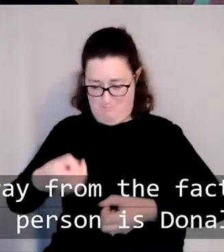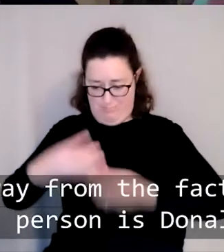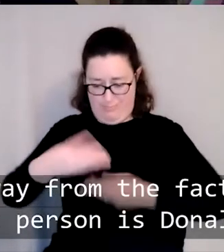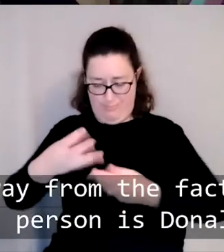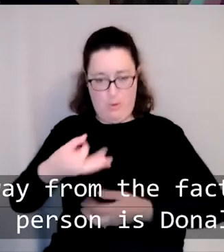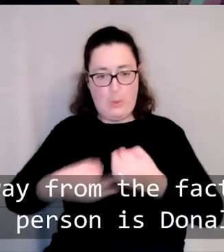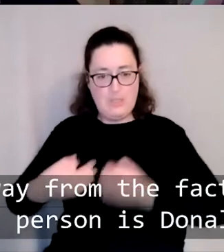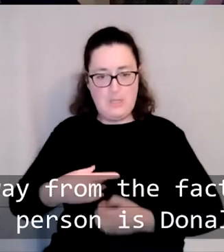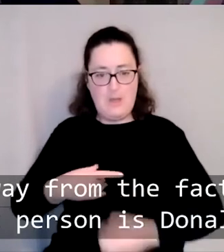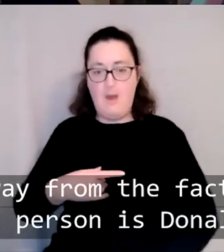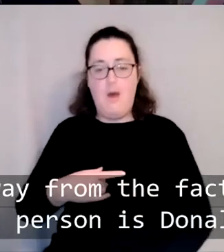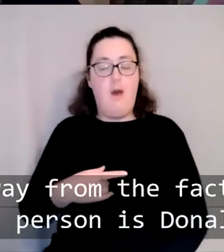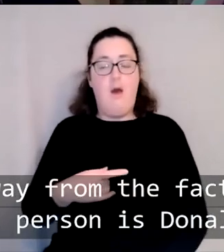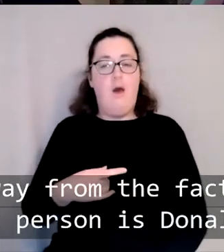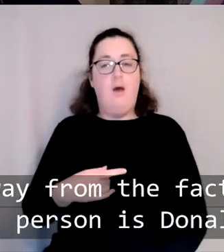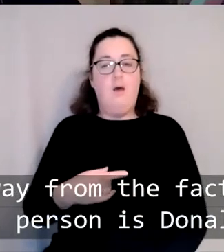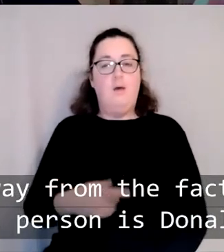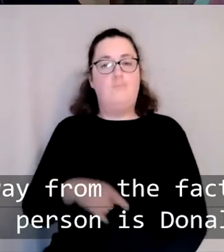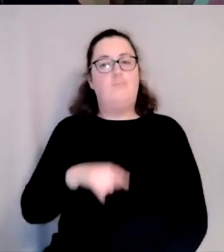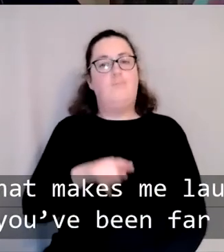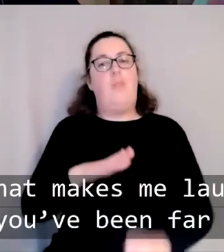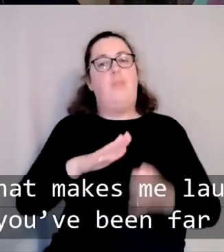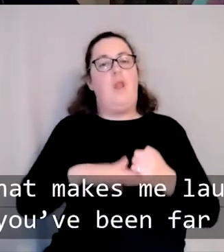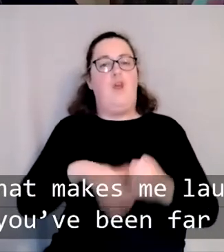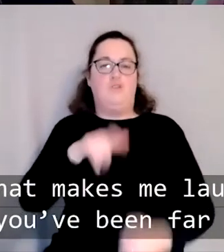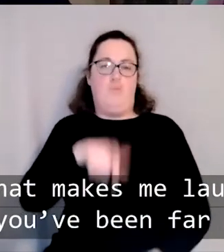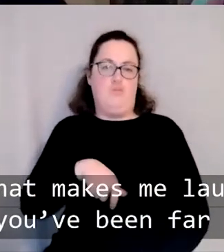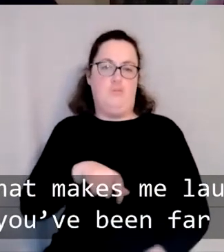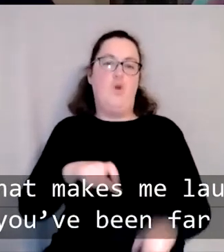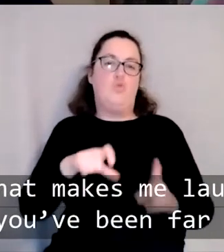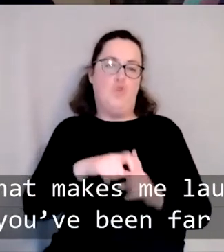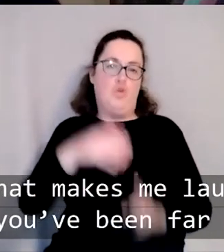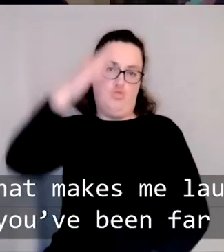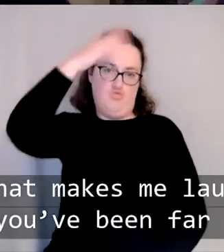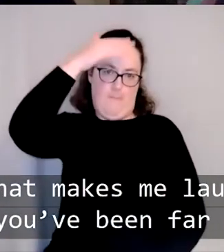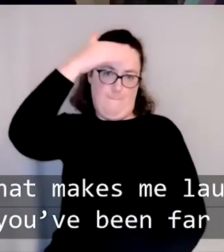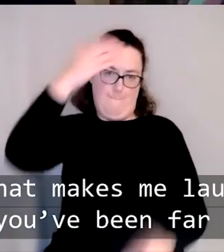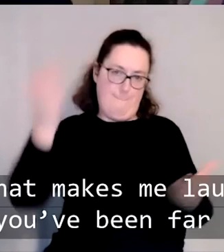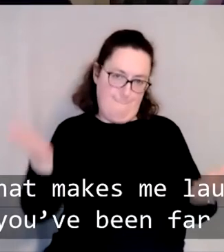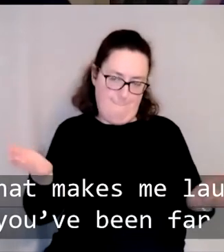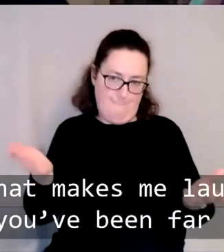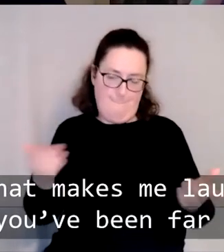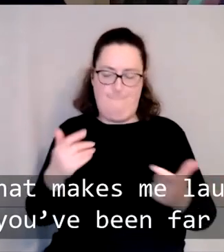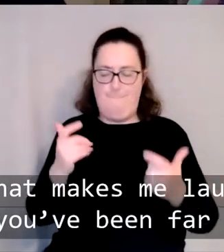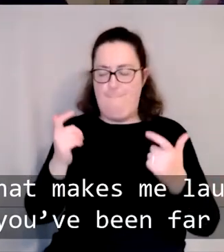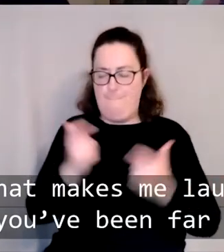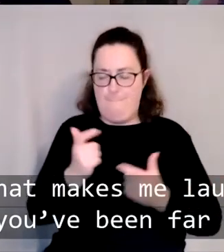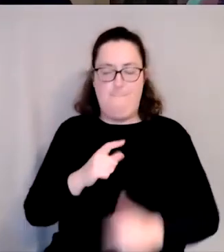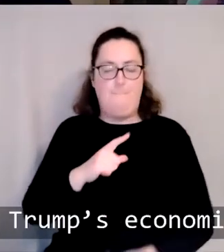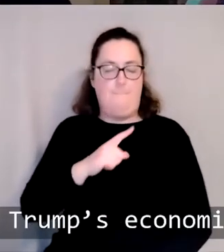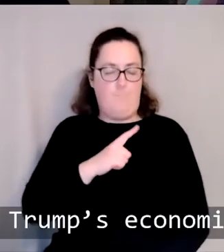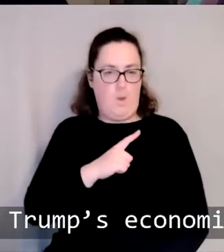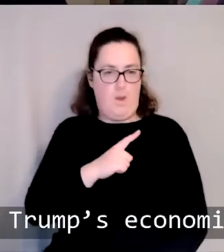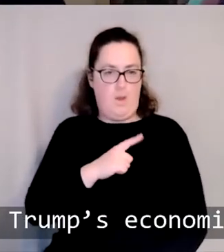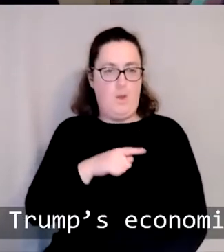shy away from the fact that your last person is Donald Trump, and I think what makes me laugh is the fact that you've been far more